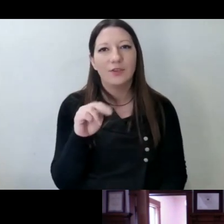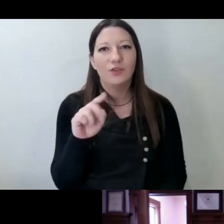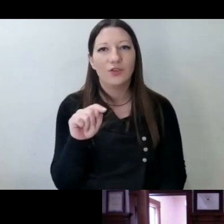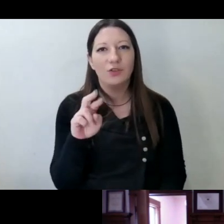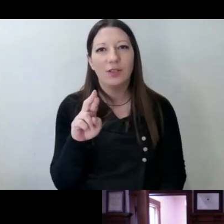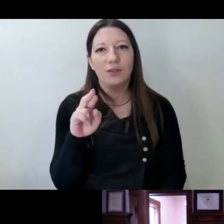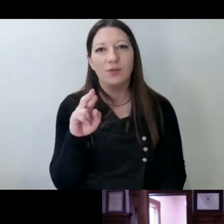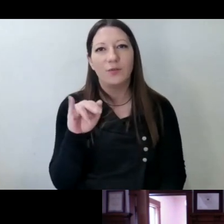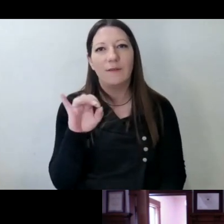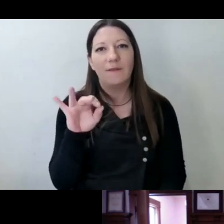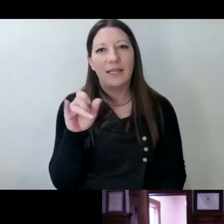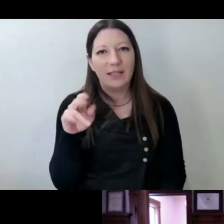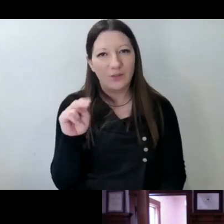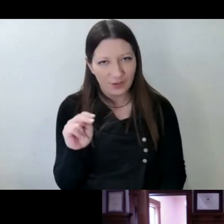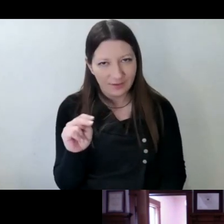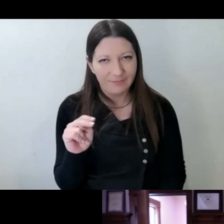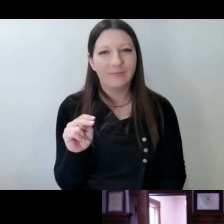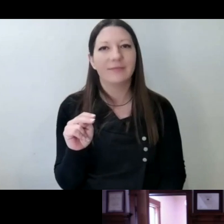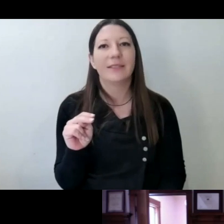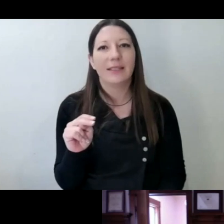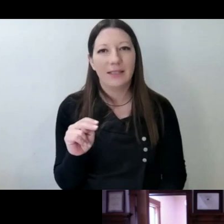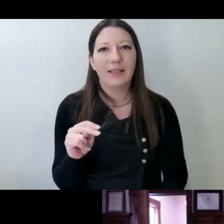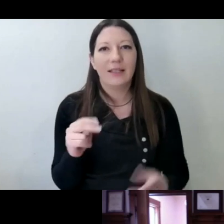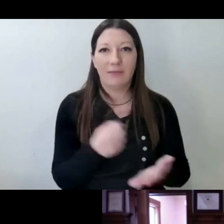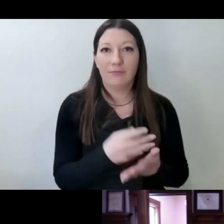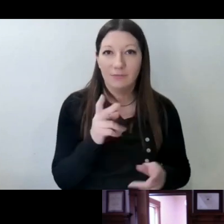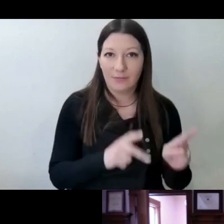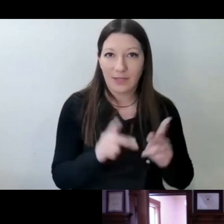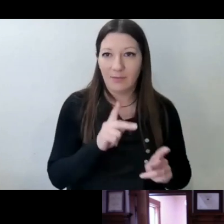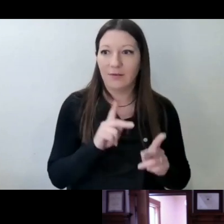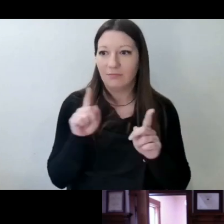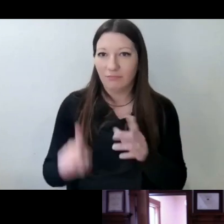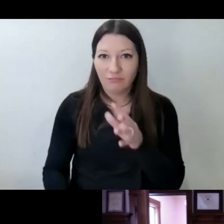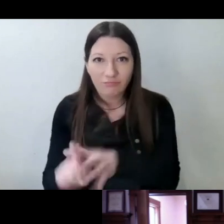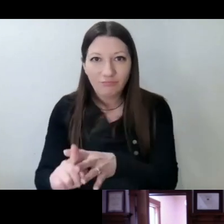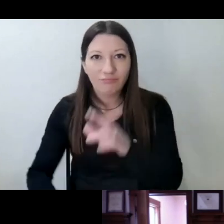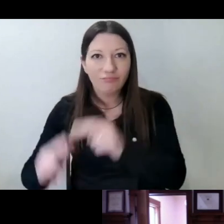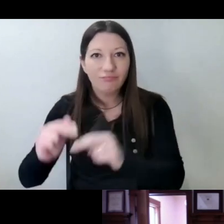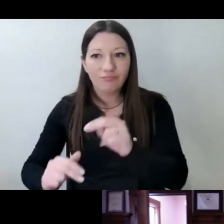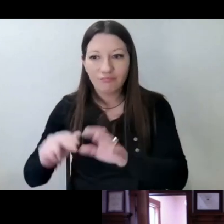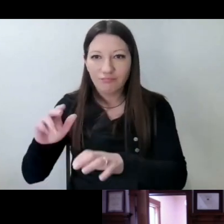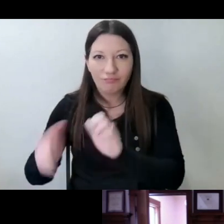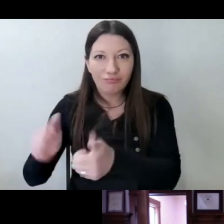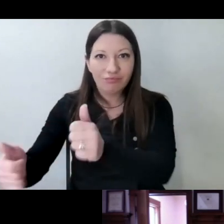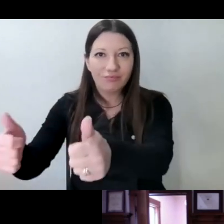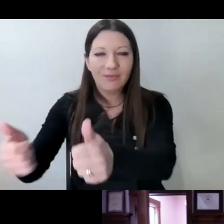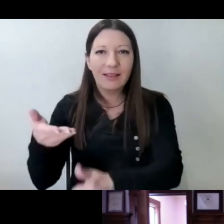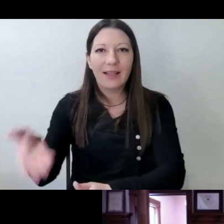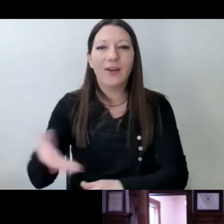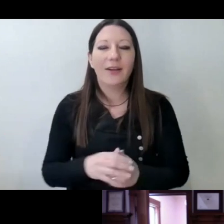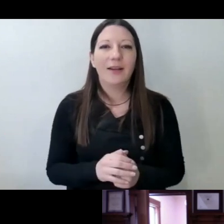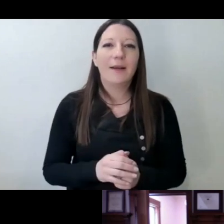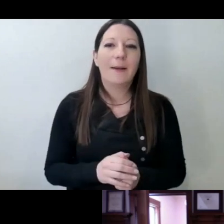and in its relation to the fires. I think you've already approached some of that in your previous couple of answers, but I'd like to